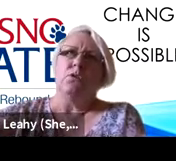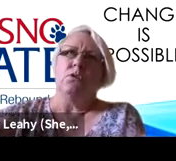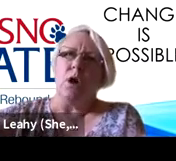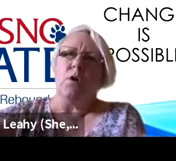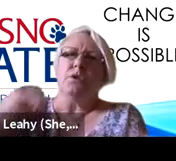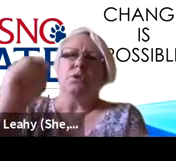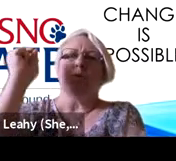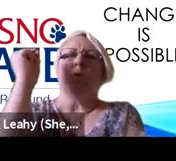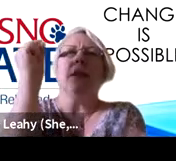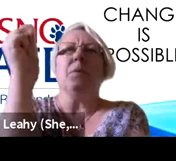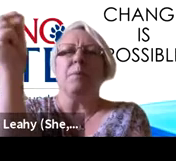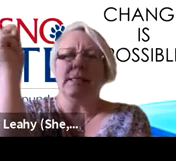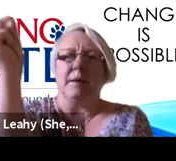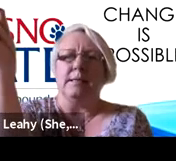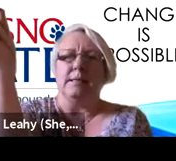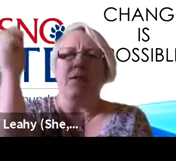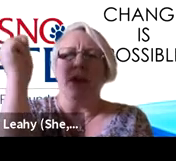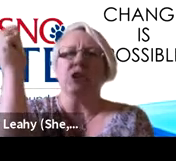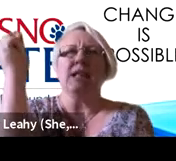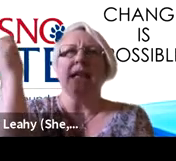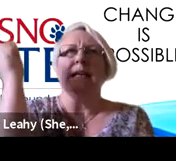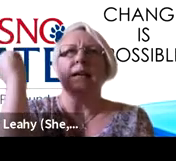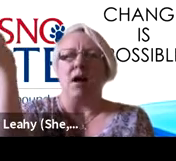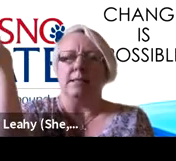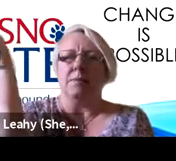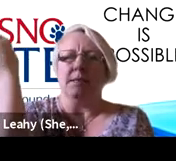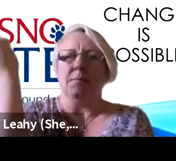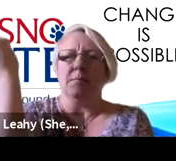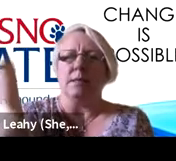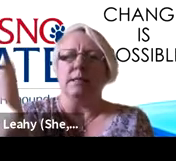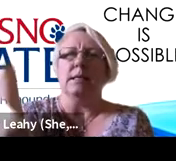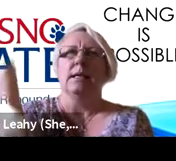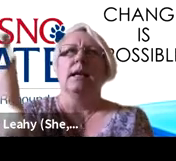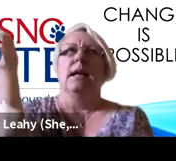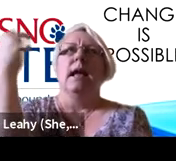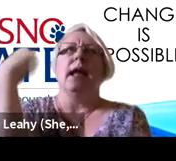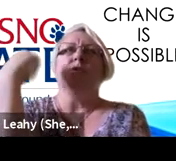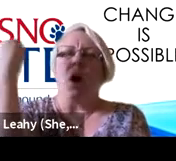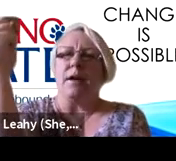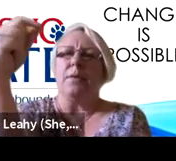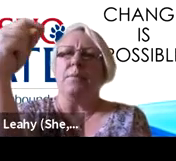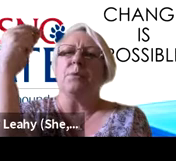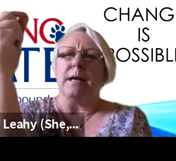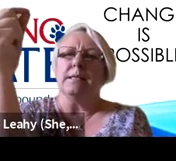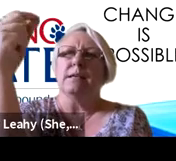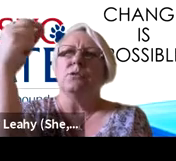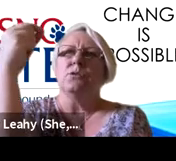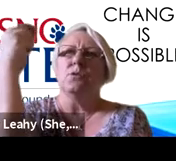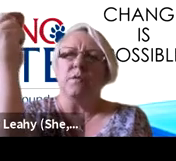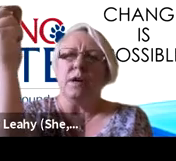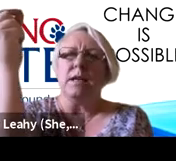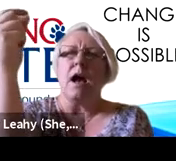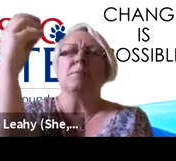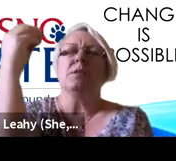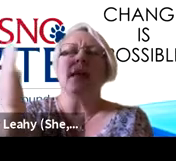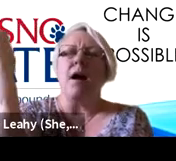when you know that they're right on the precipice of understanding a concept that's important. And you talk them through it to